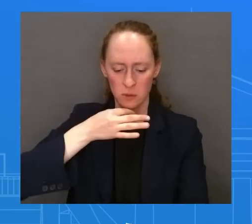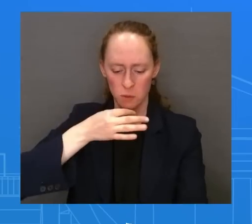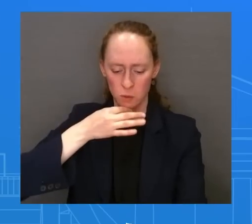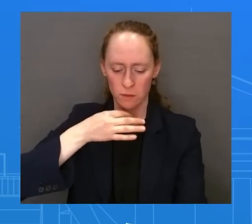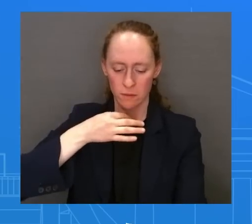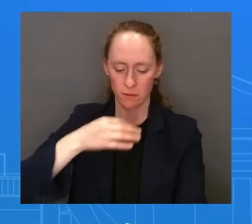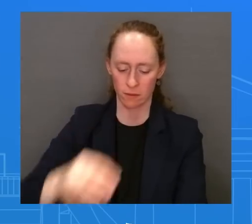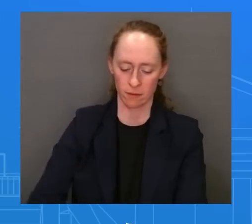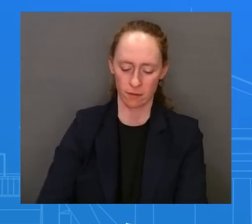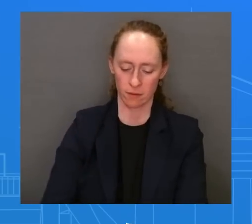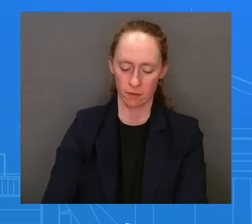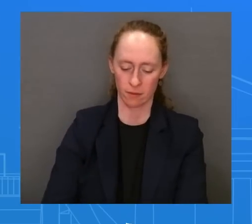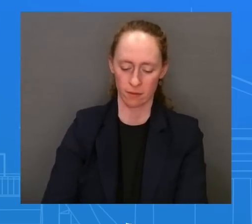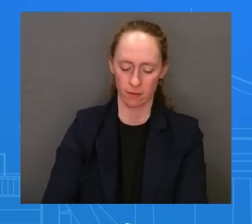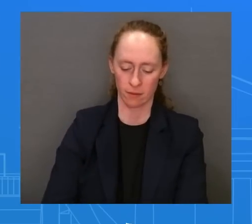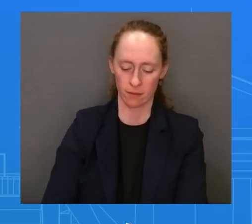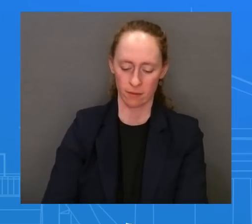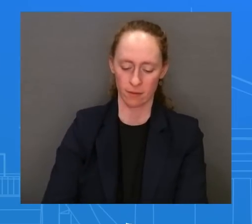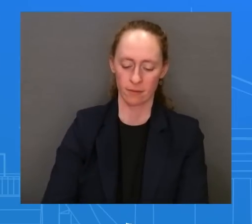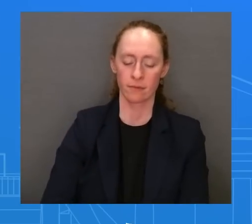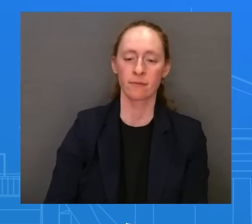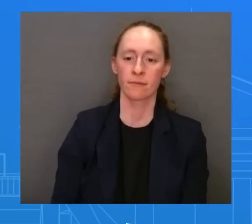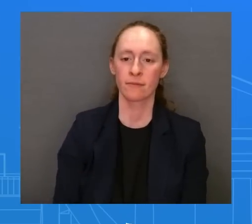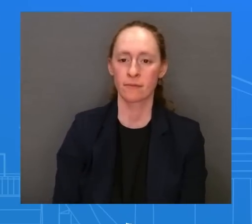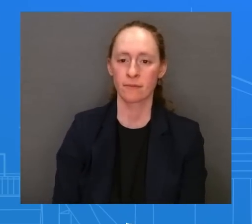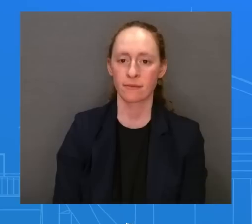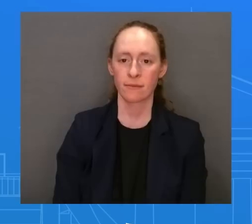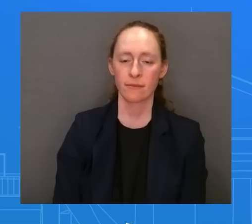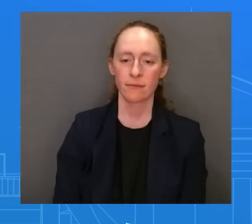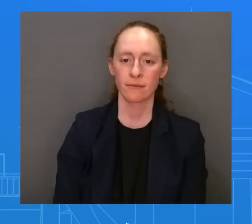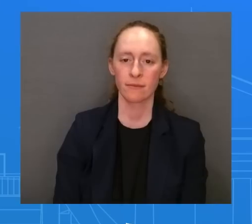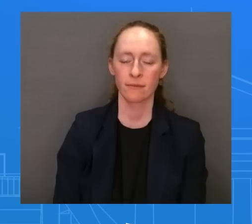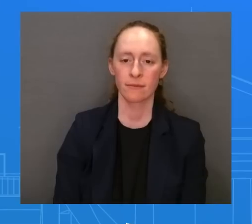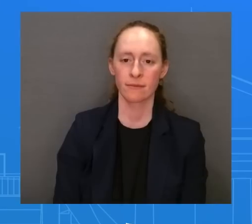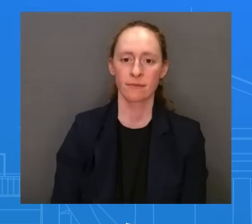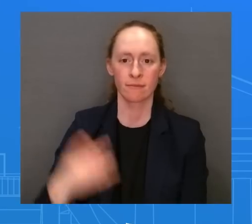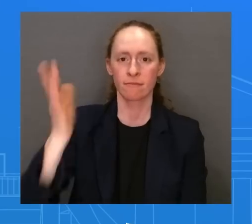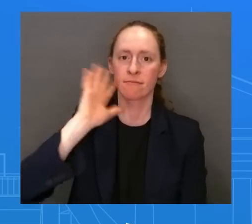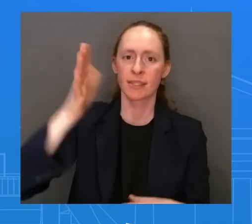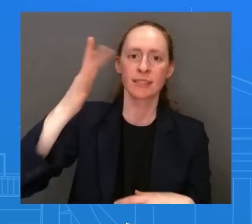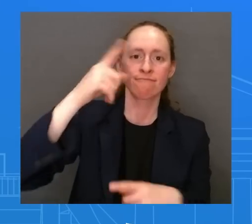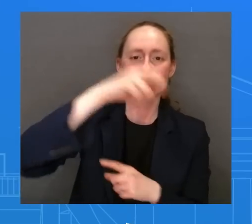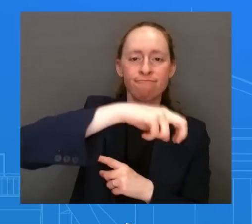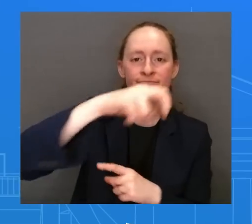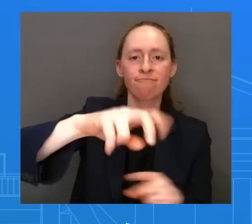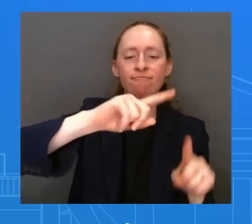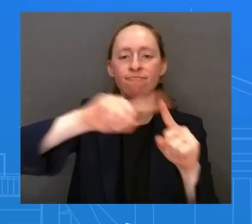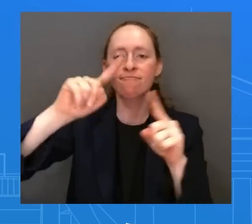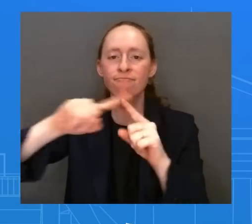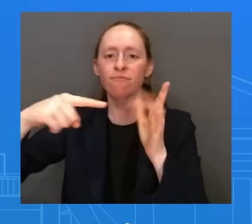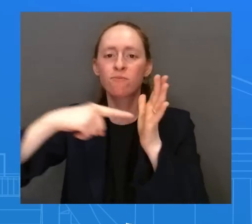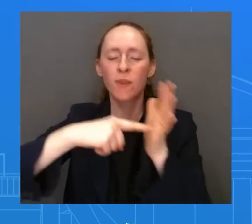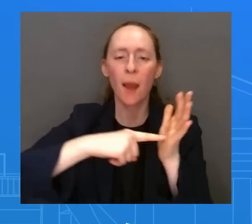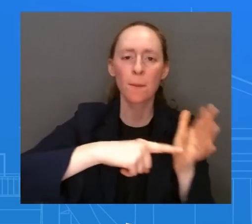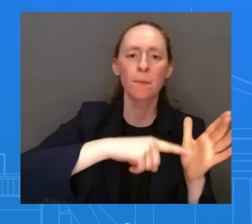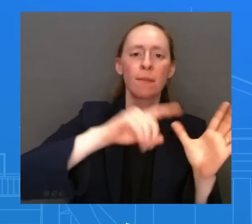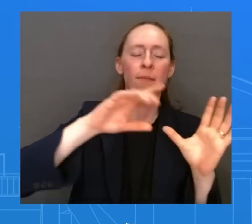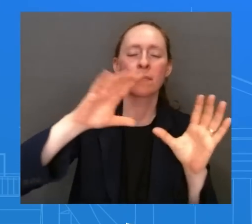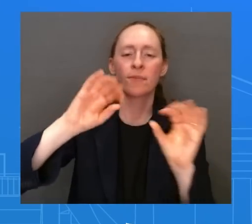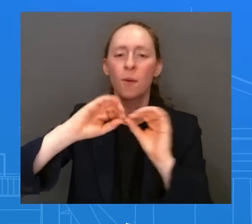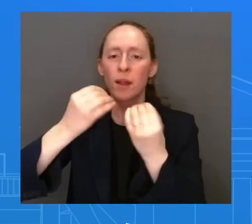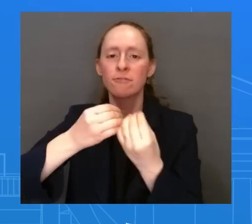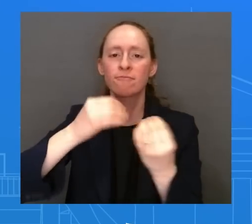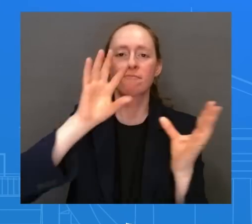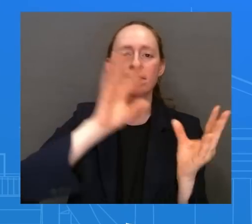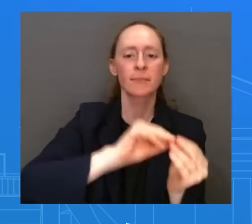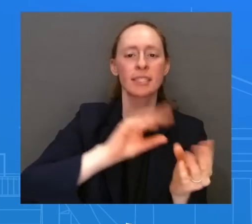of shin Fein and the dup to try and resolve the impasse that's kept a functioning devolved government for